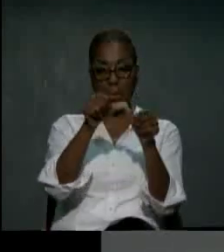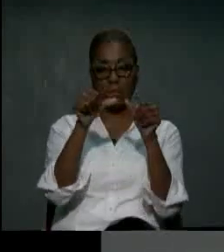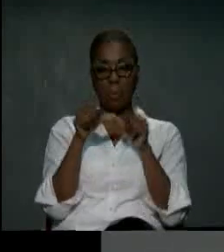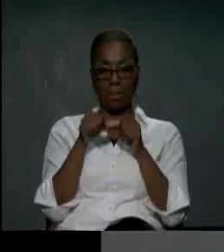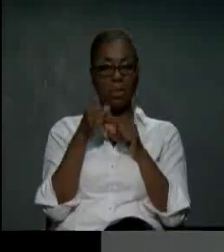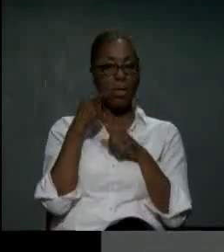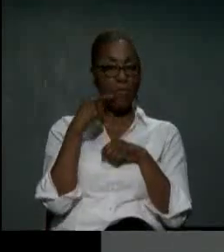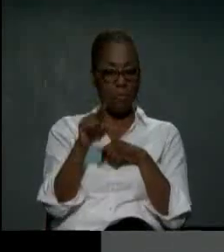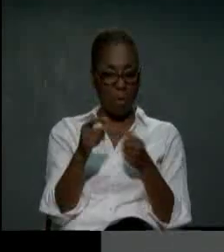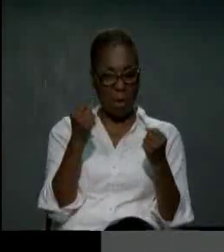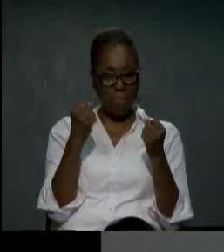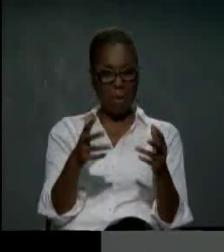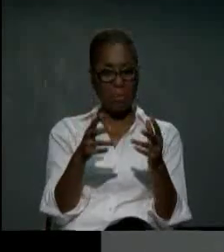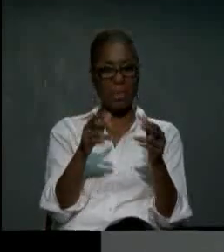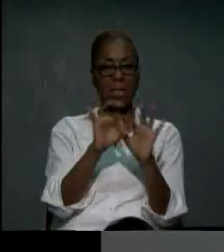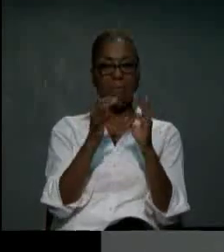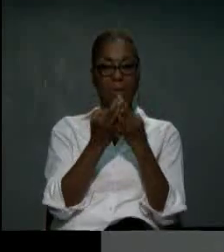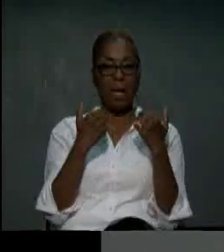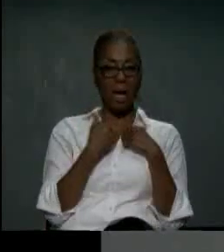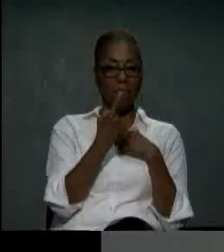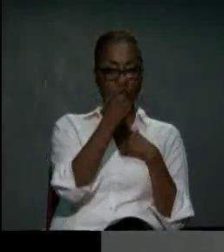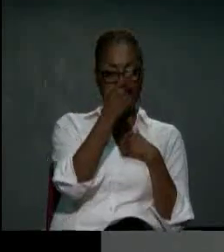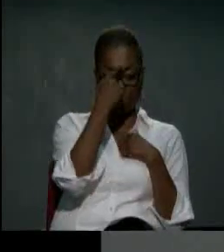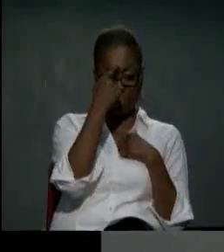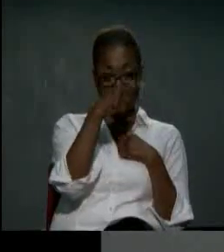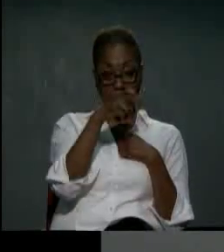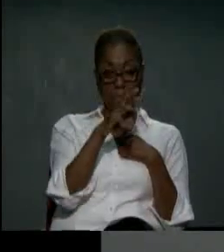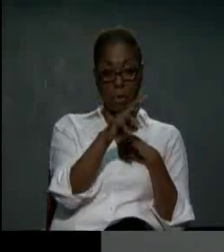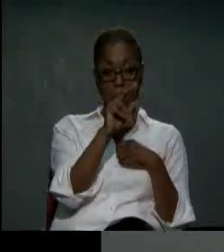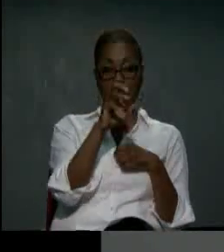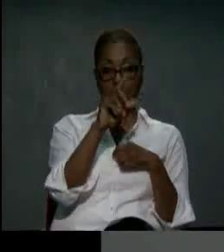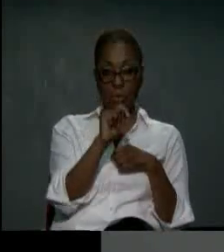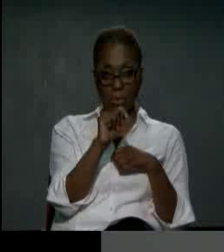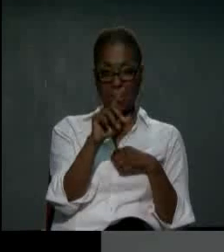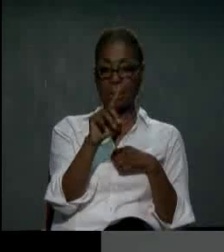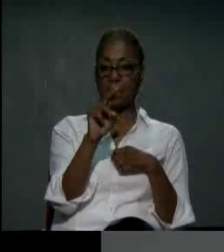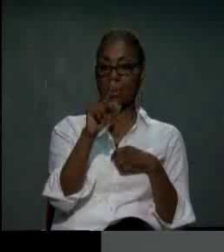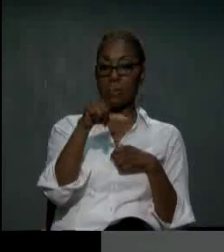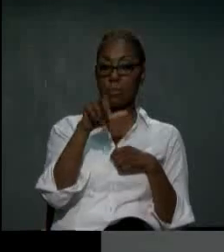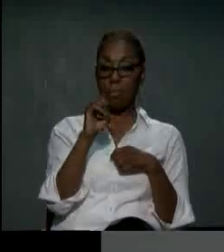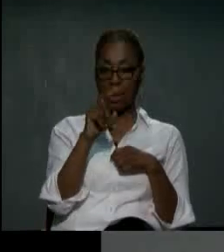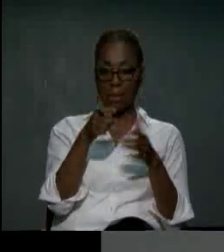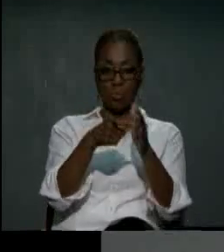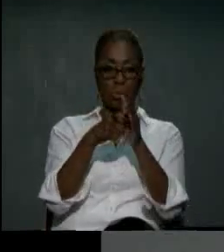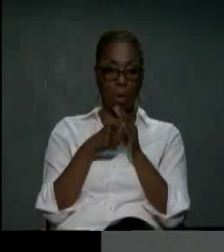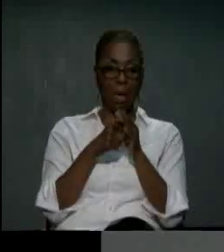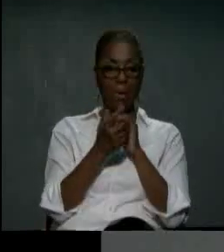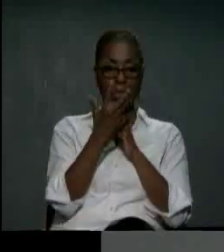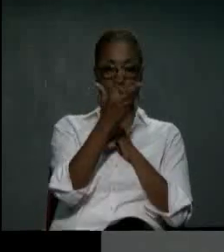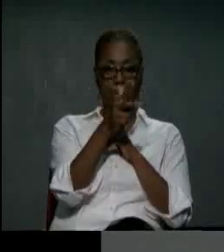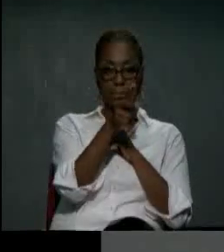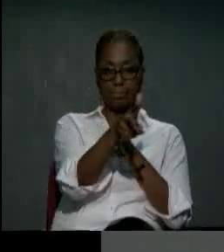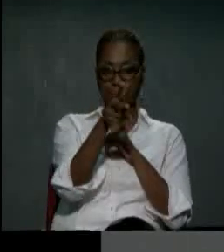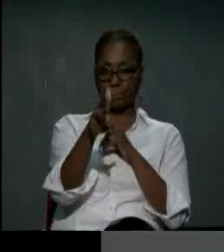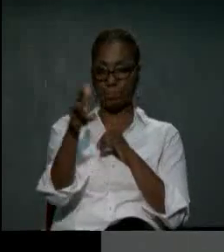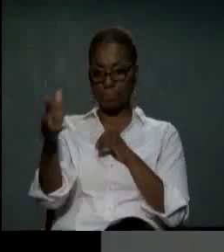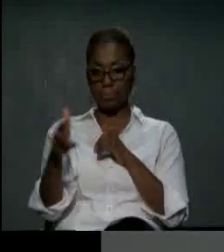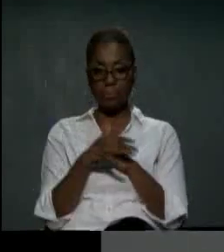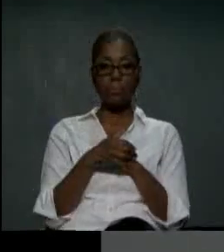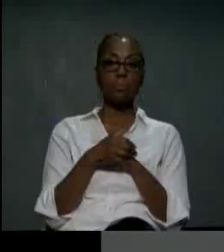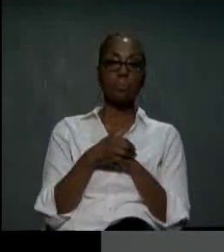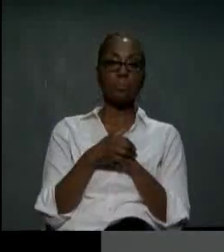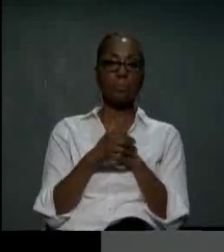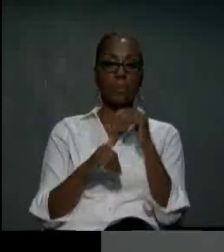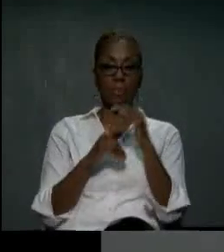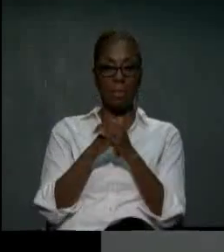for multifamily is typically based on 1 space per unit. A duplex unit would typically require the placement of 3 parking spaces. A